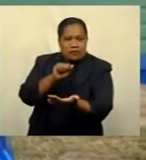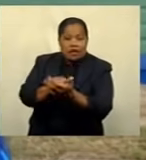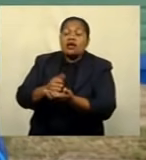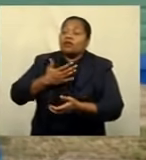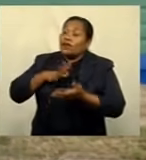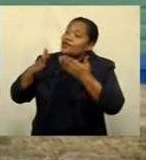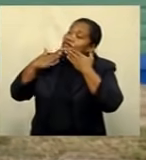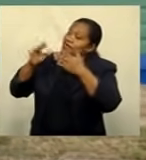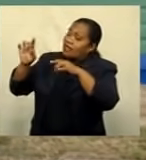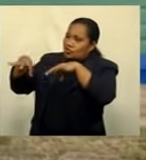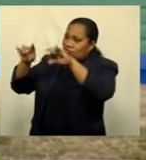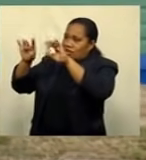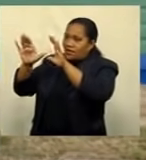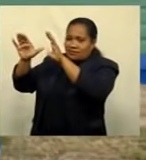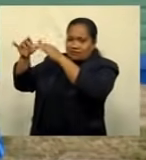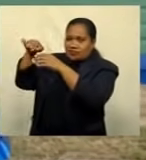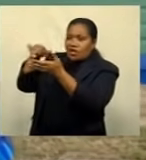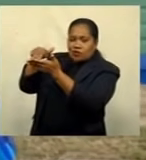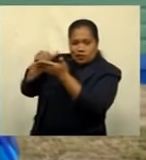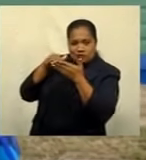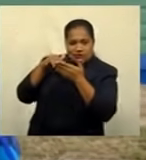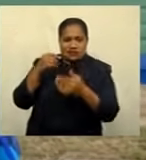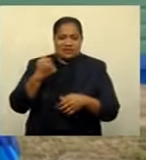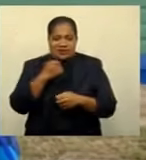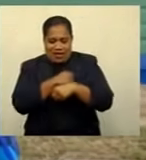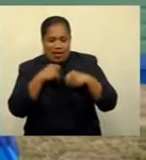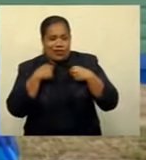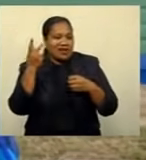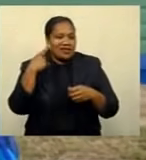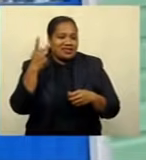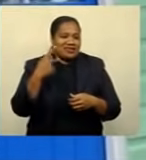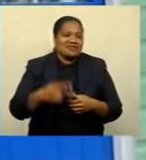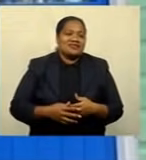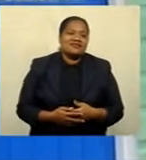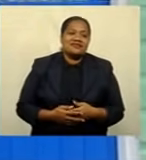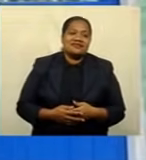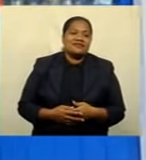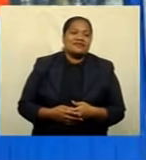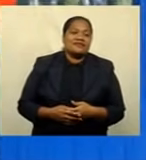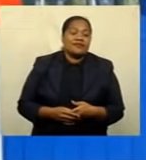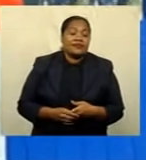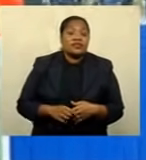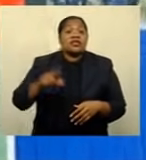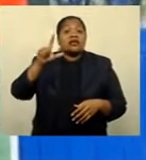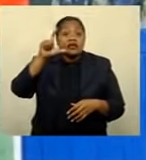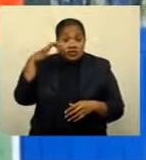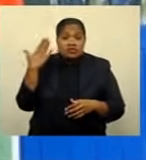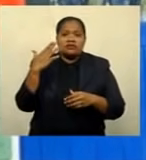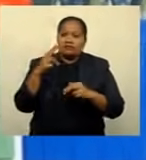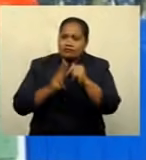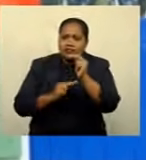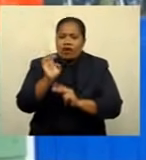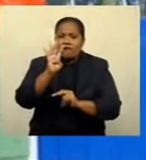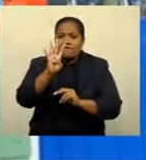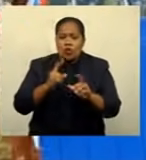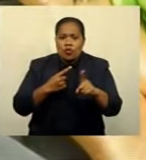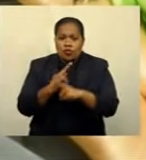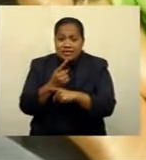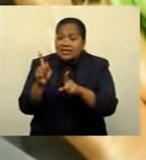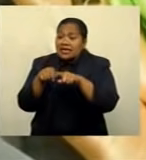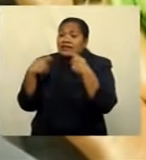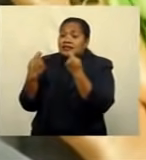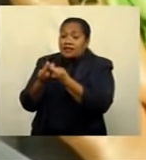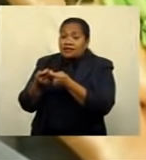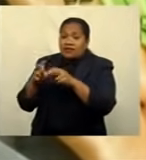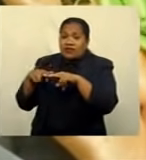Australian Defence Forces for assisting our kindergarten. The classroom was built in 4 weeks by a team of Fiji Military